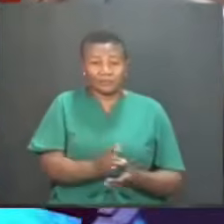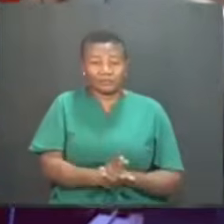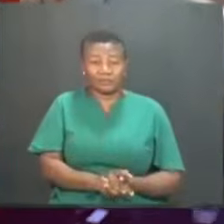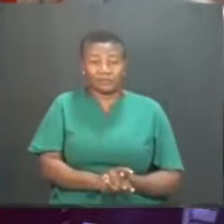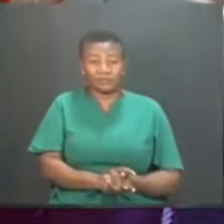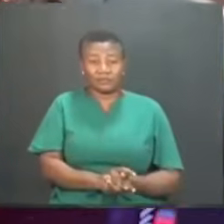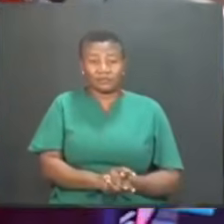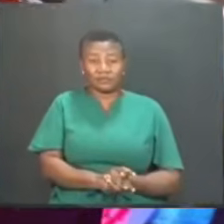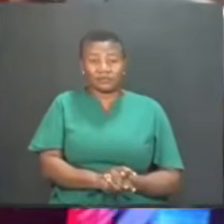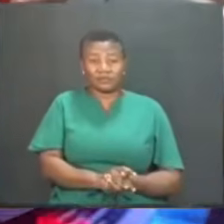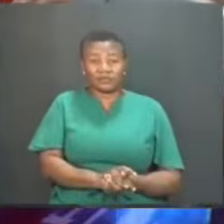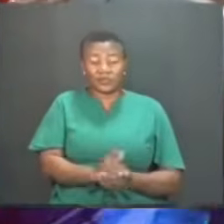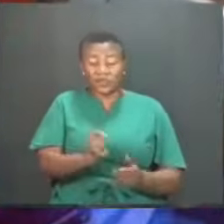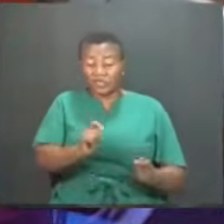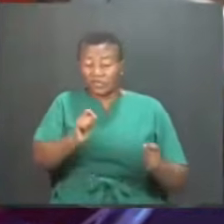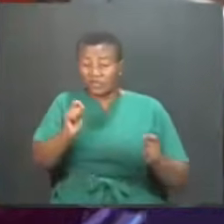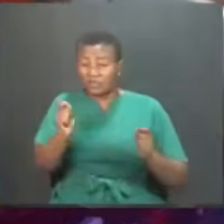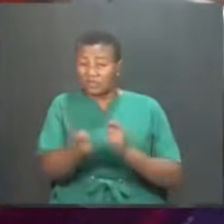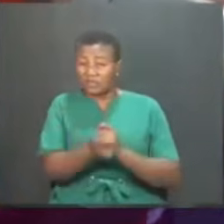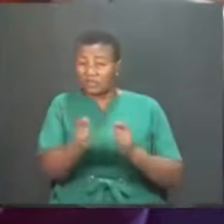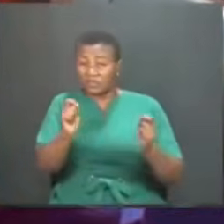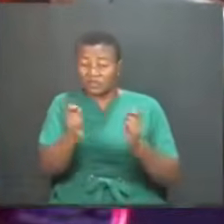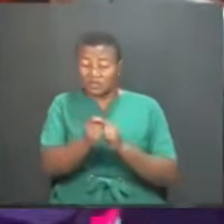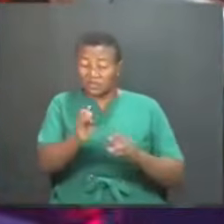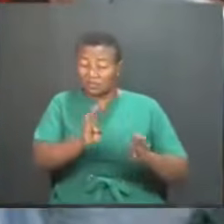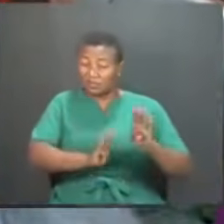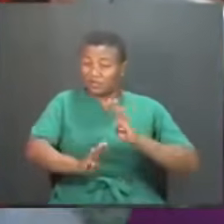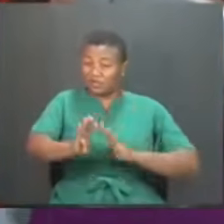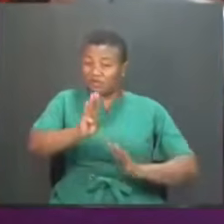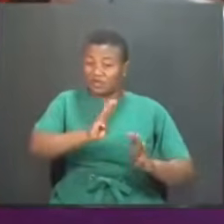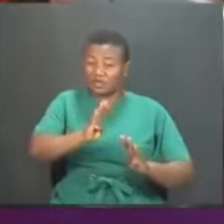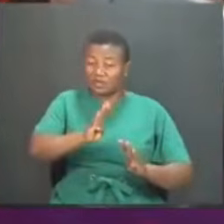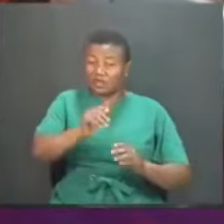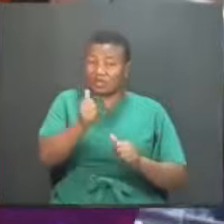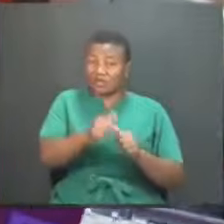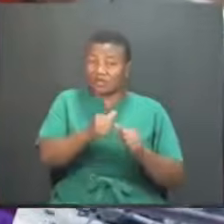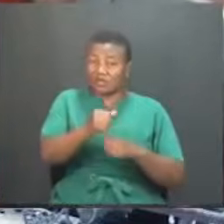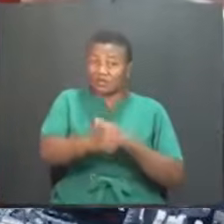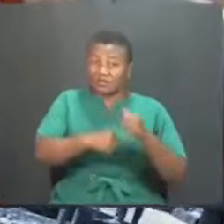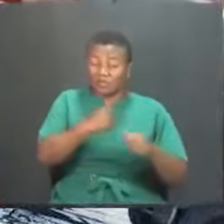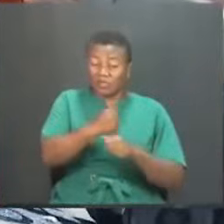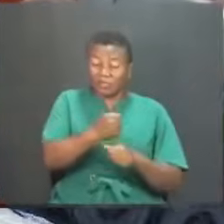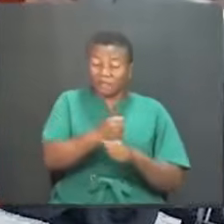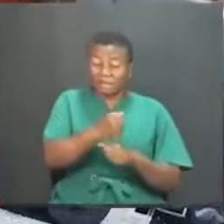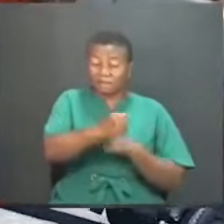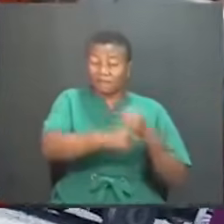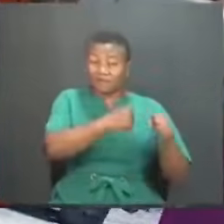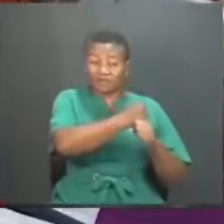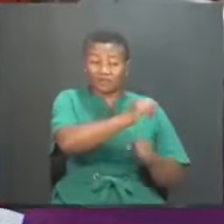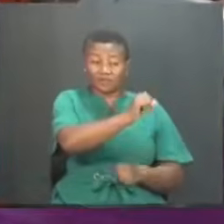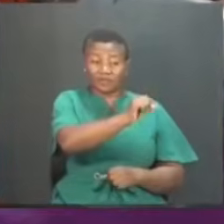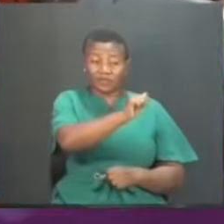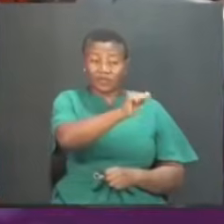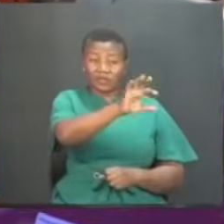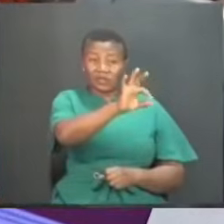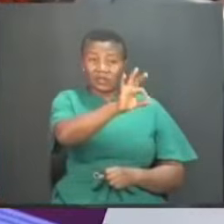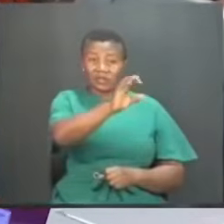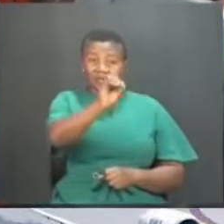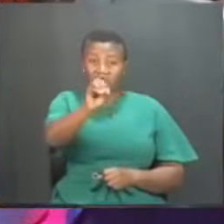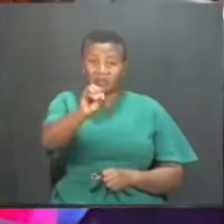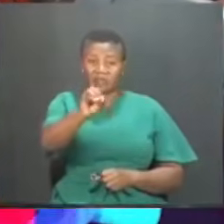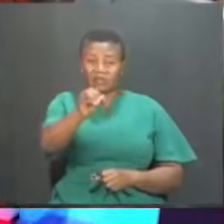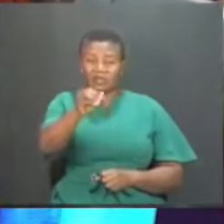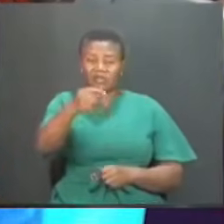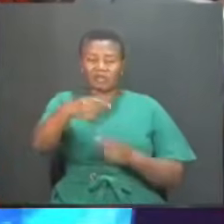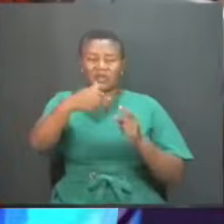changing crowd behavior over the years is worth studying. In the year 1990, if you have 10,000 people who have gathered for